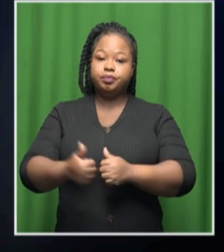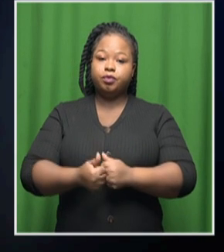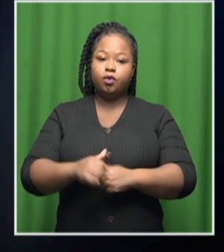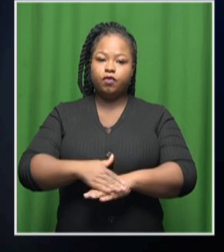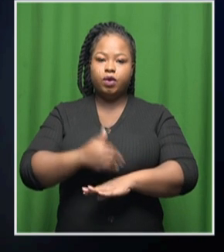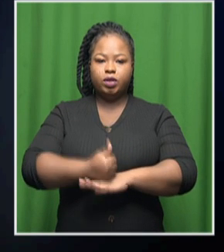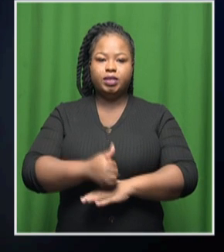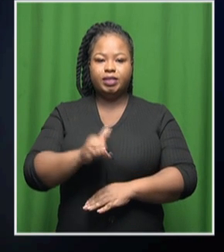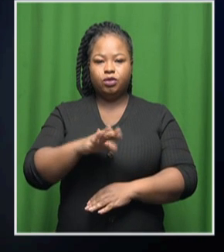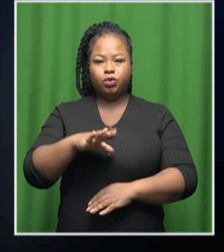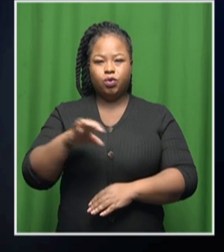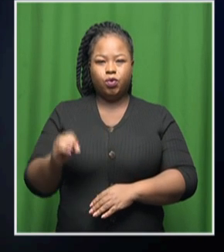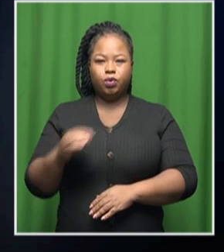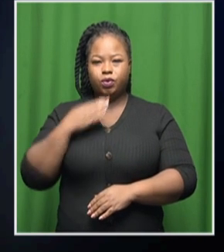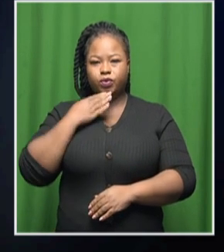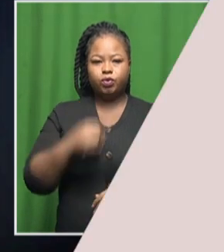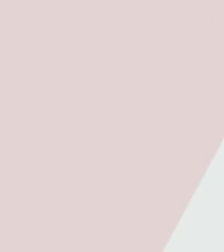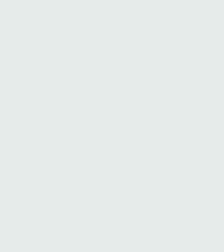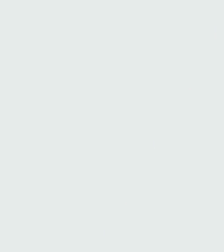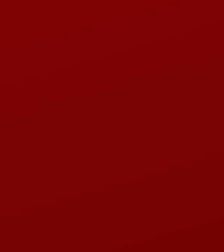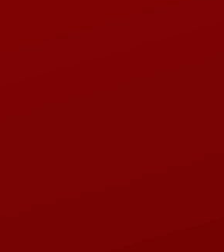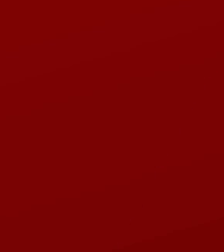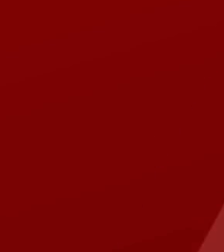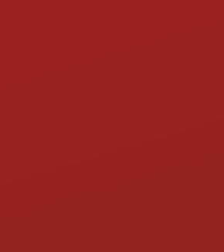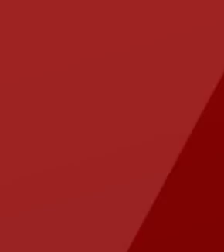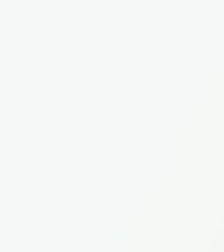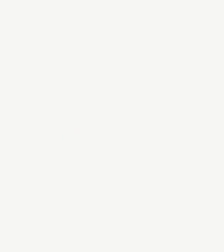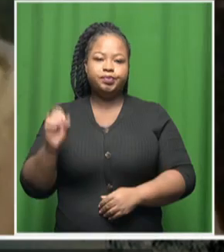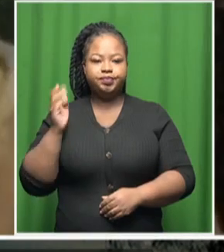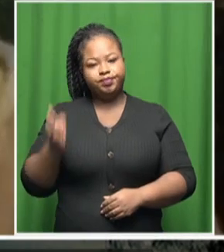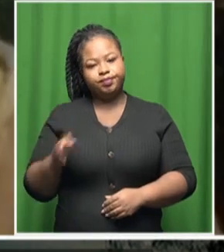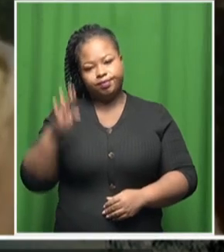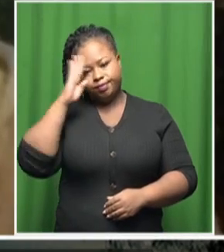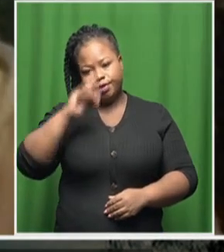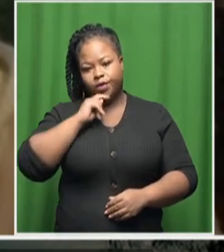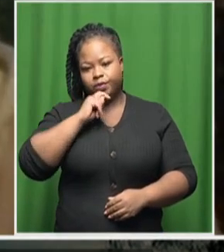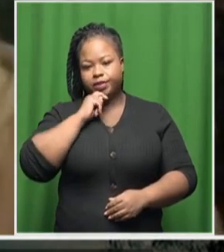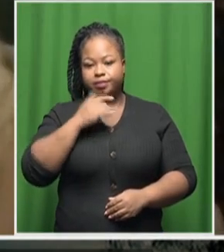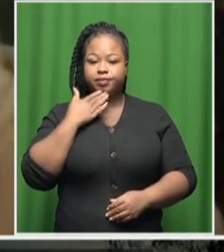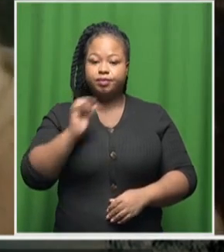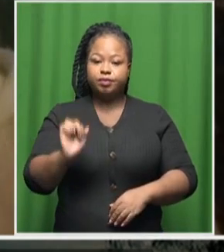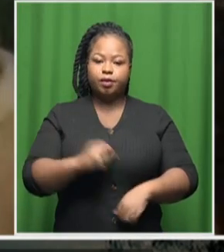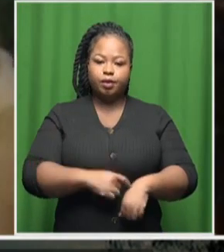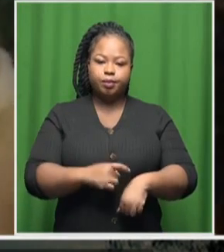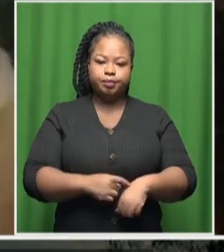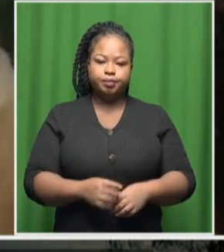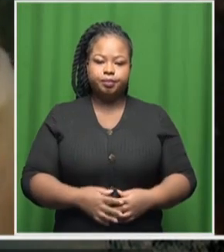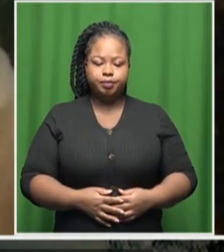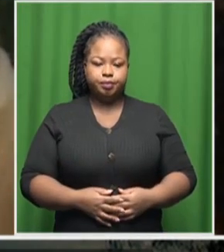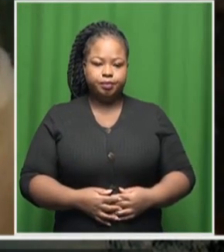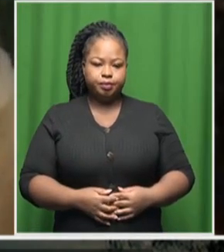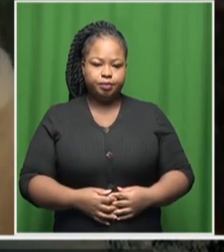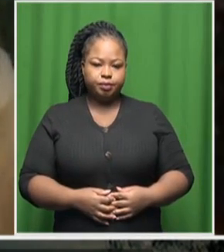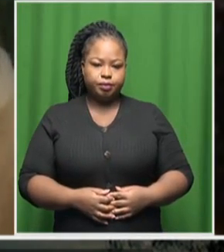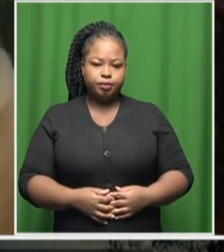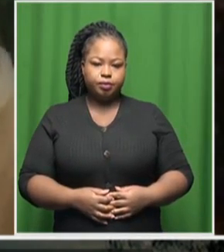and CEO of PasswordKid, Keletso Lekwakwe. Keletso, good morning. Thanks for your time with us here on the SABC at this hour.